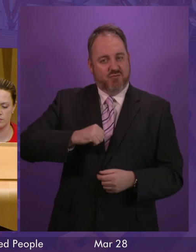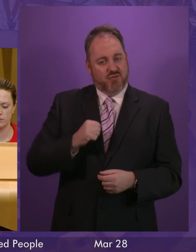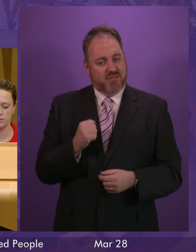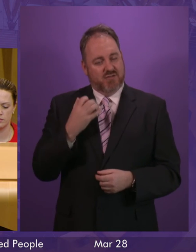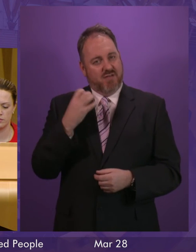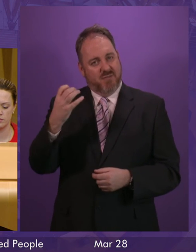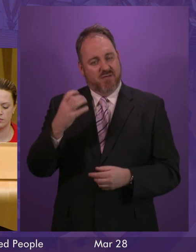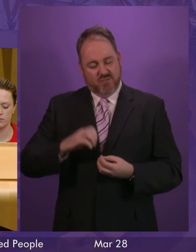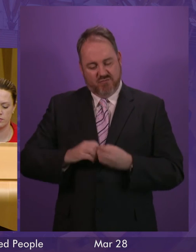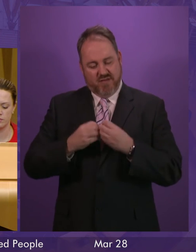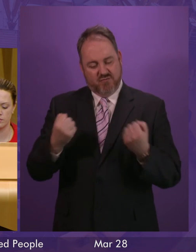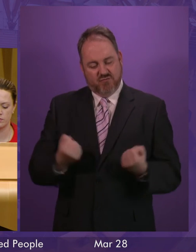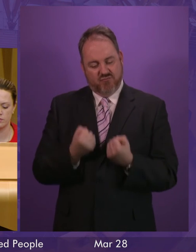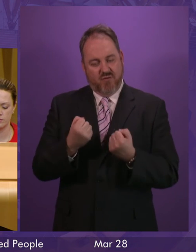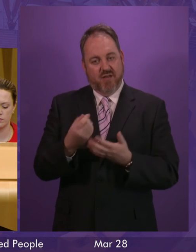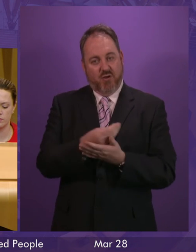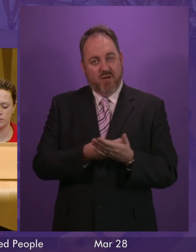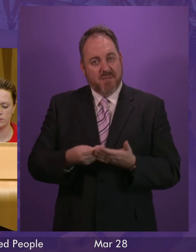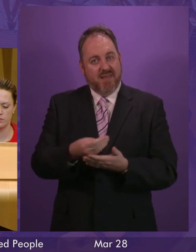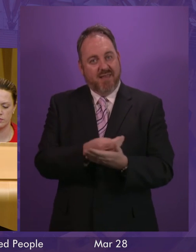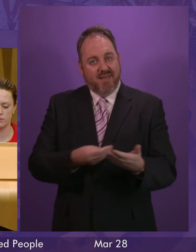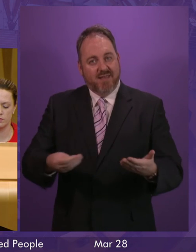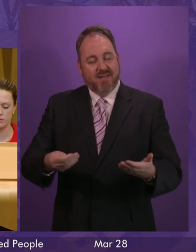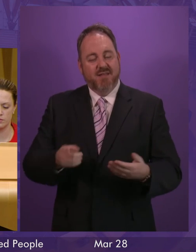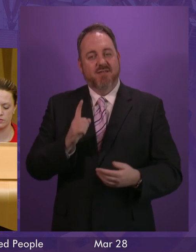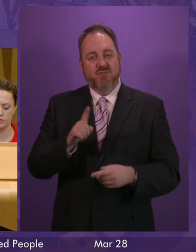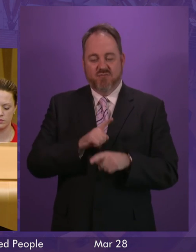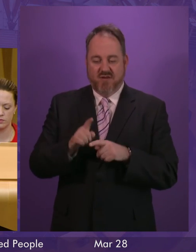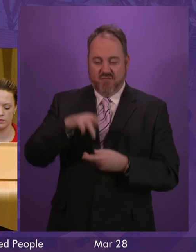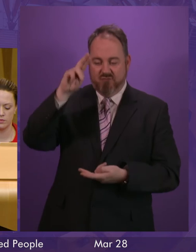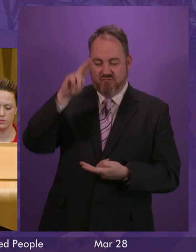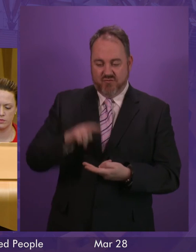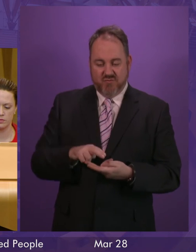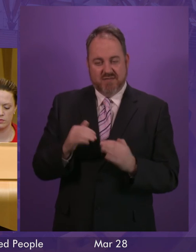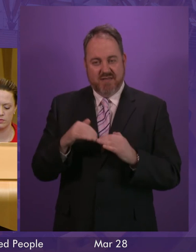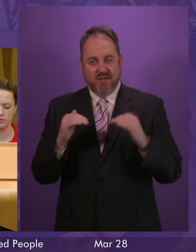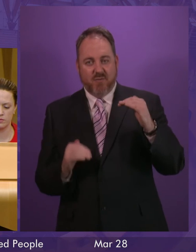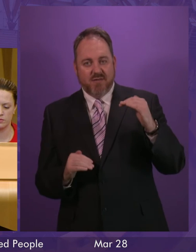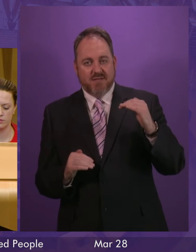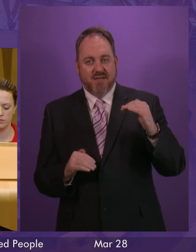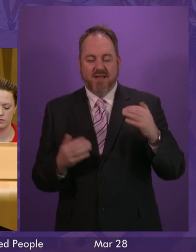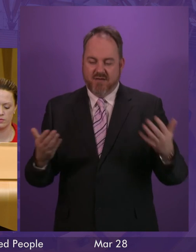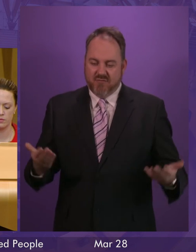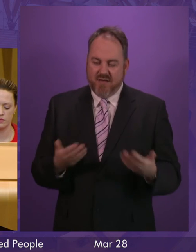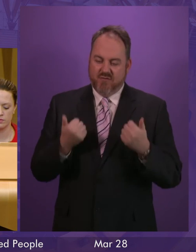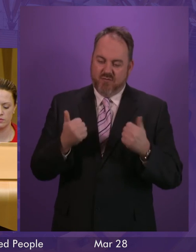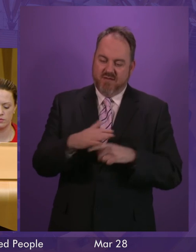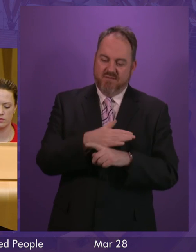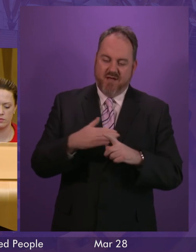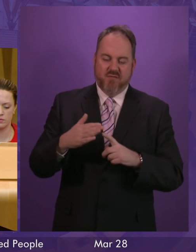to create a stronger economy by focusing strongly on tackling inequality and creating an environment for growth to thrive.